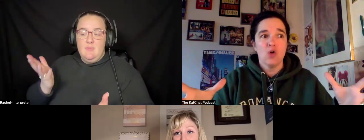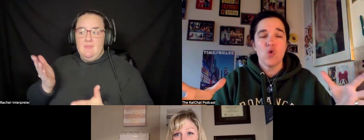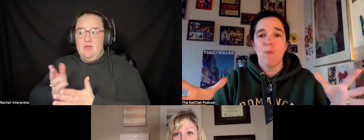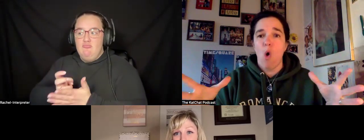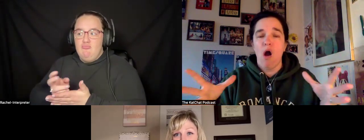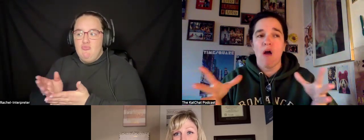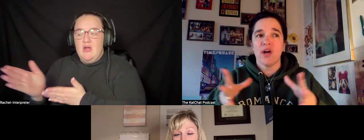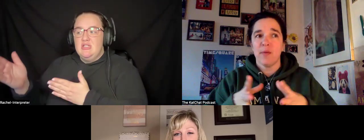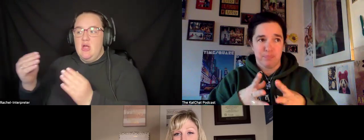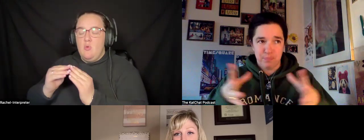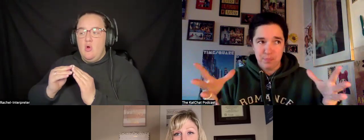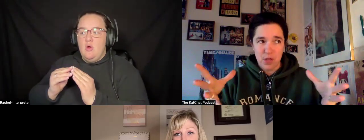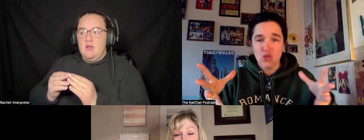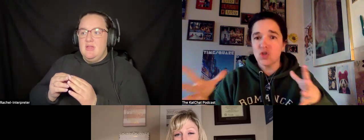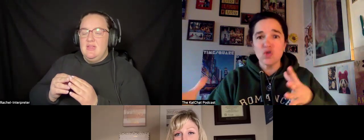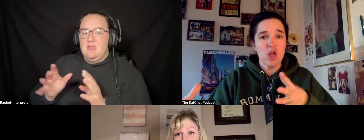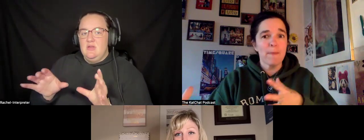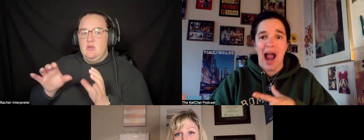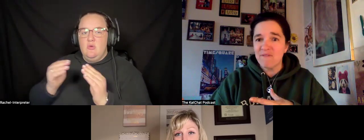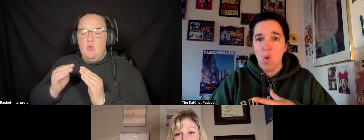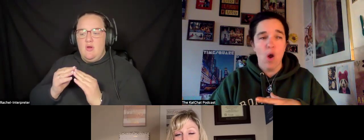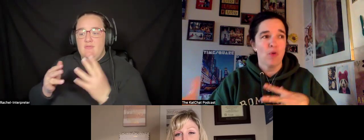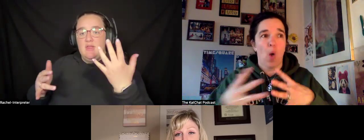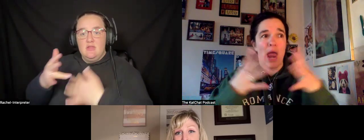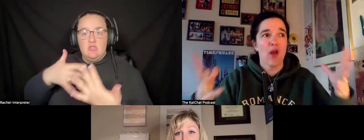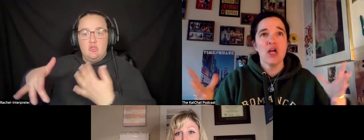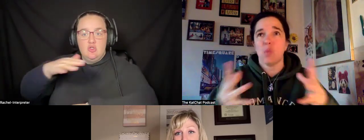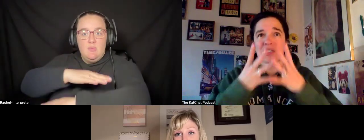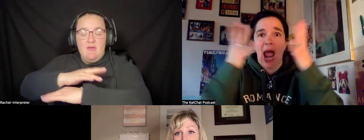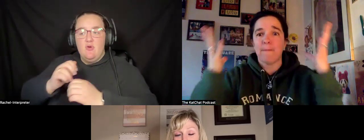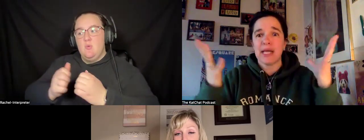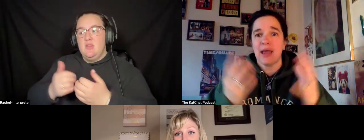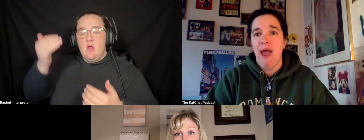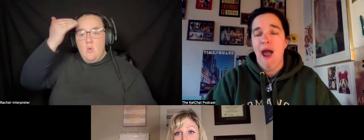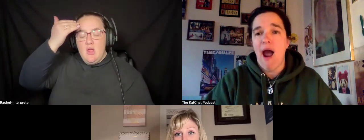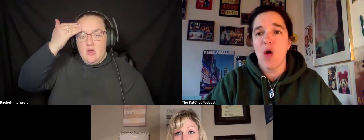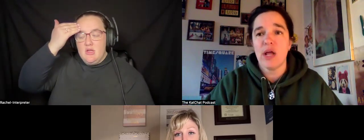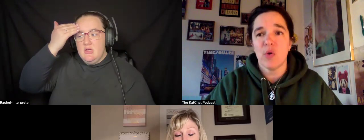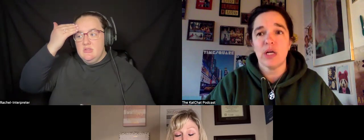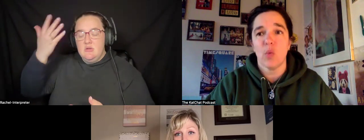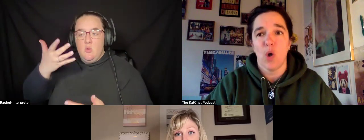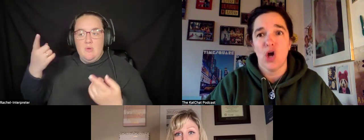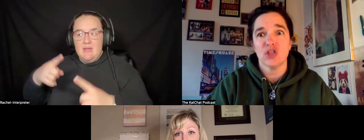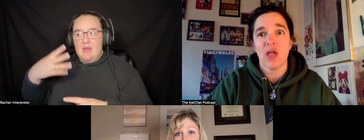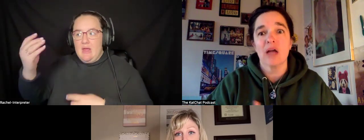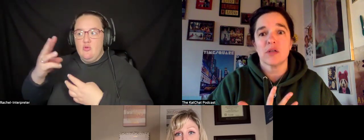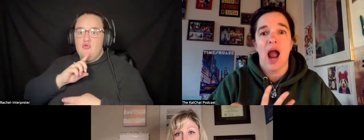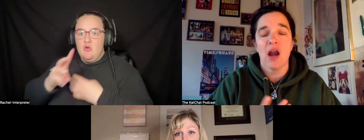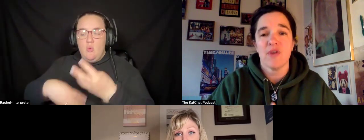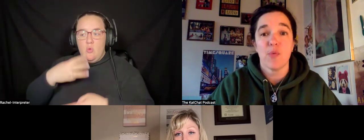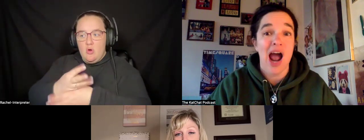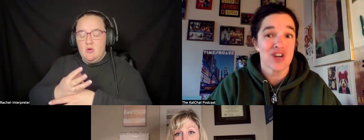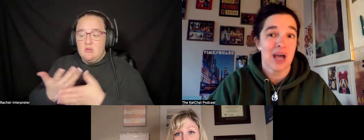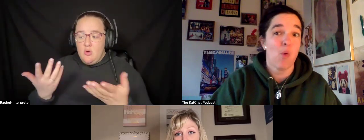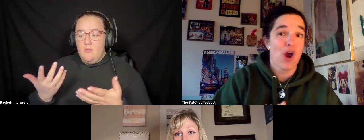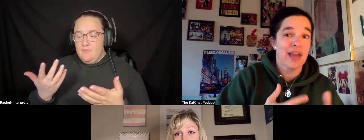and do more of a social platform with awareness what's happening out in the real world. So that's the kind